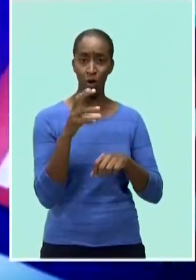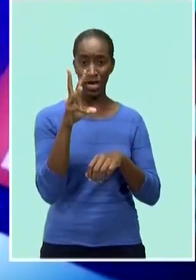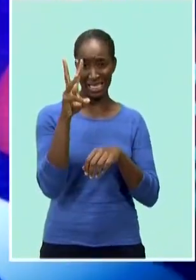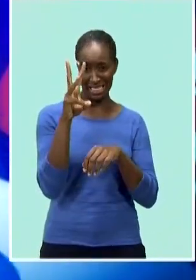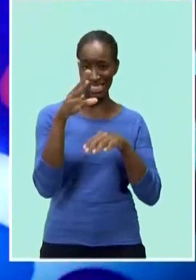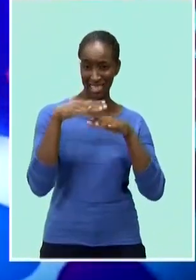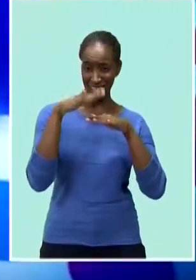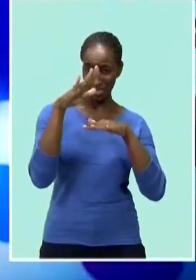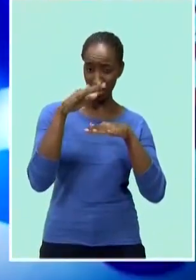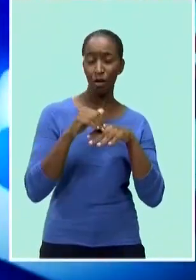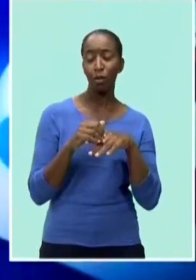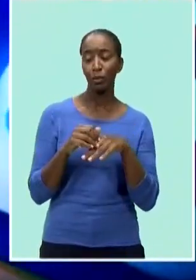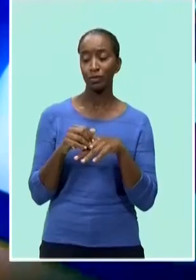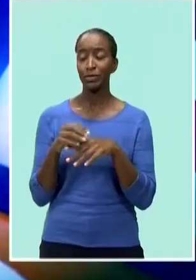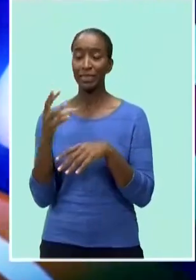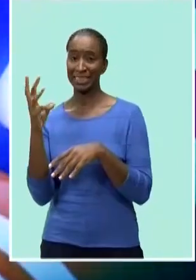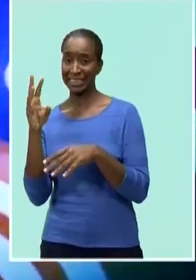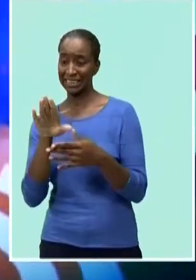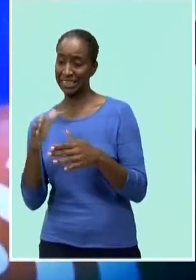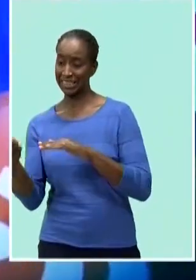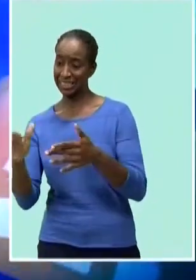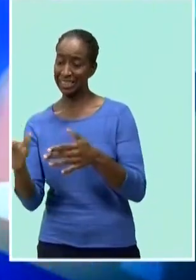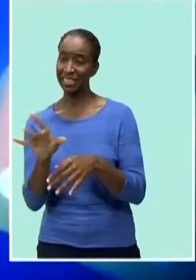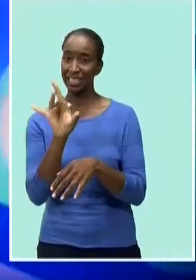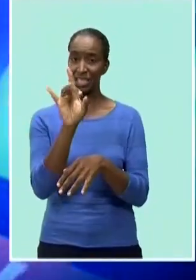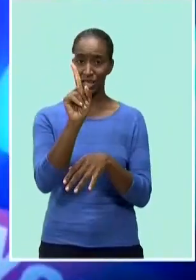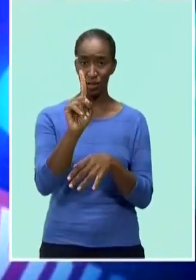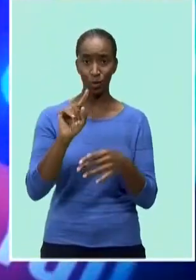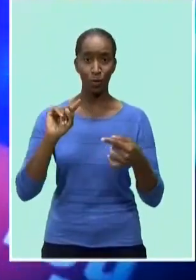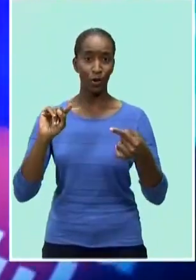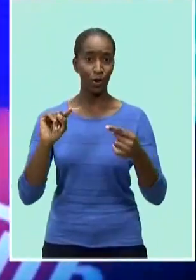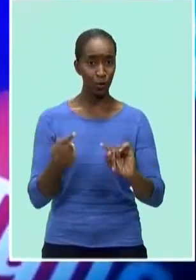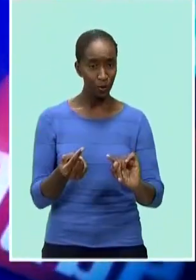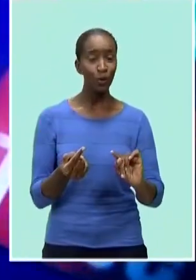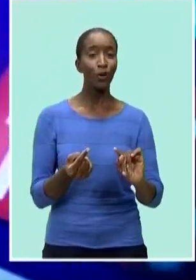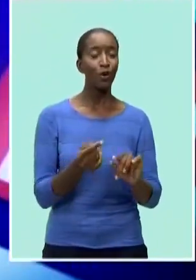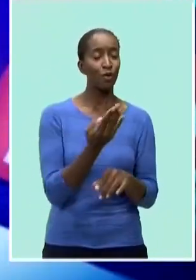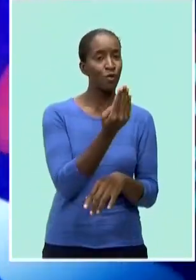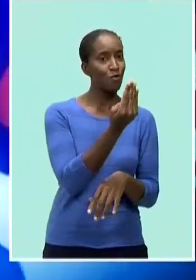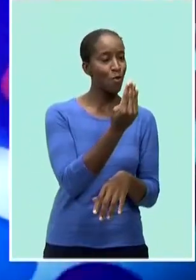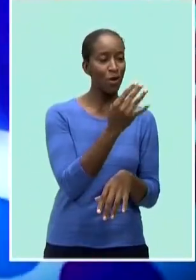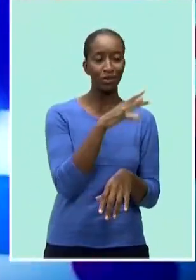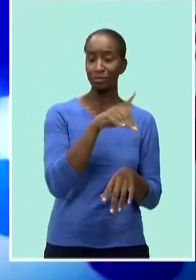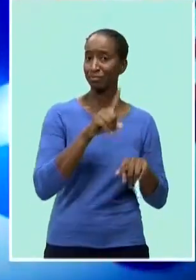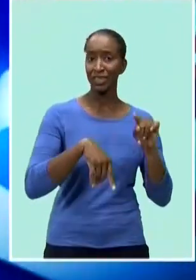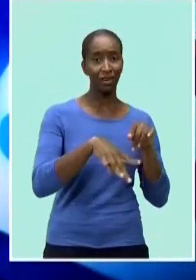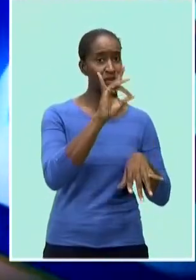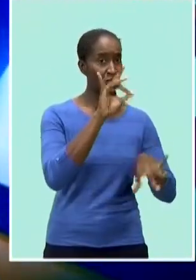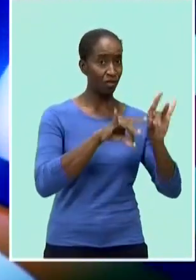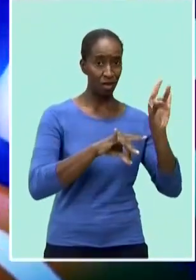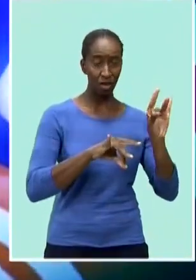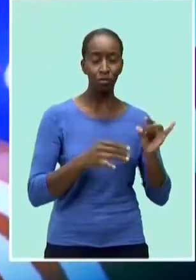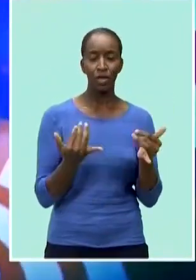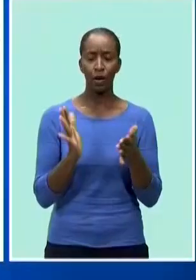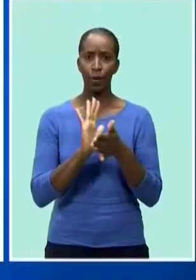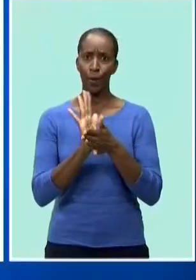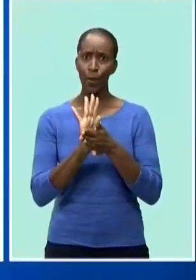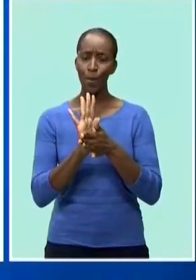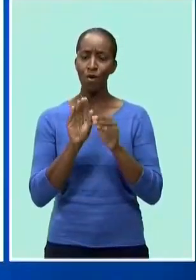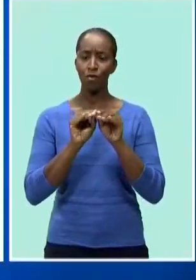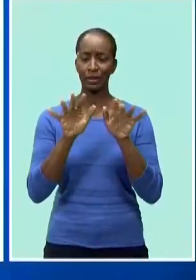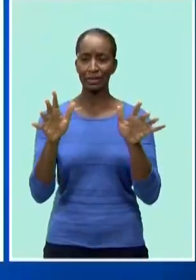16 deaths. 81 people have been injured and 14 are still missing. Well, videos have emerged on social media showing